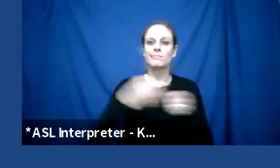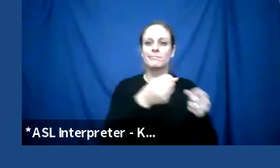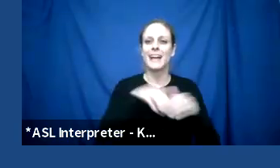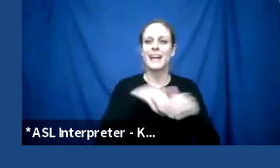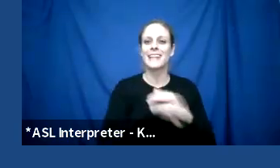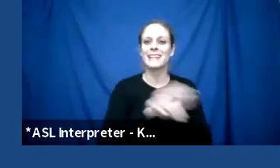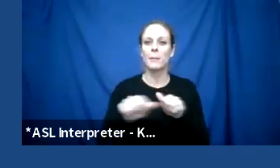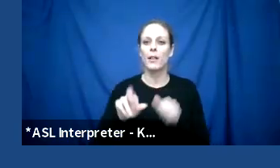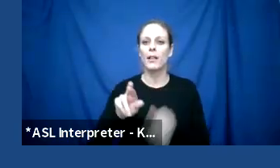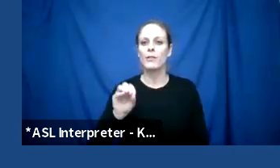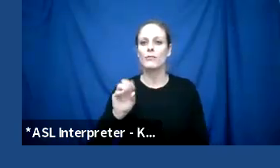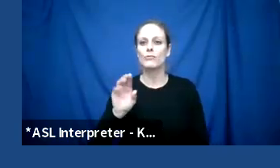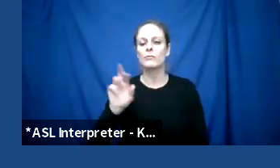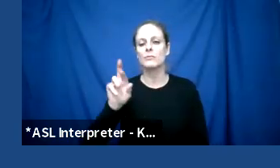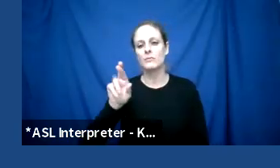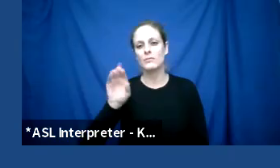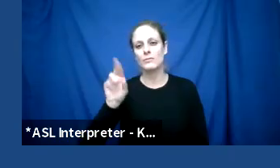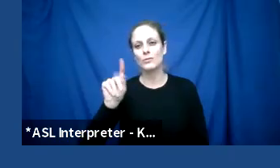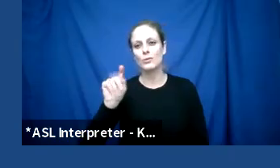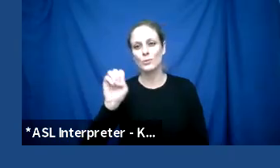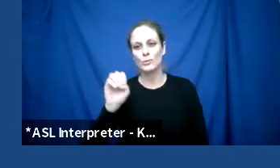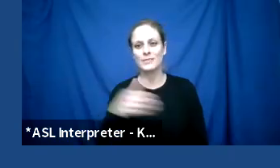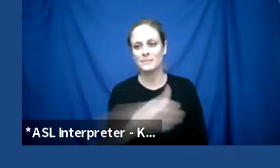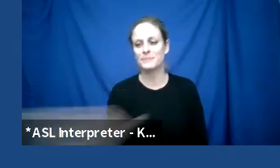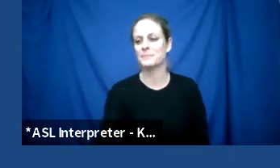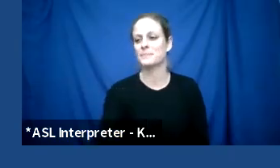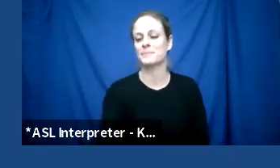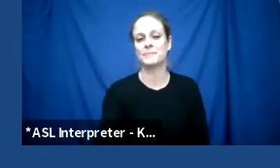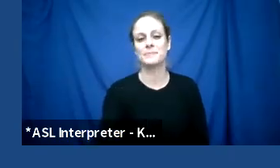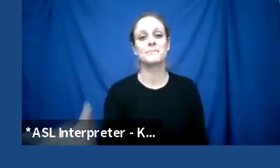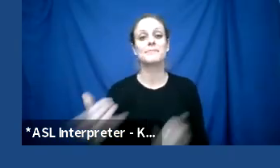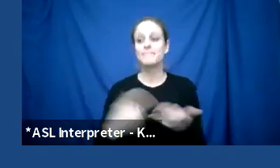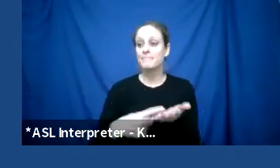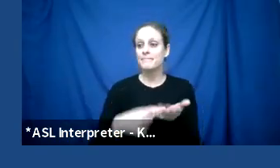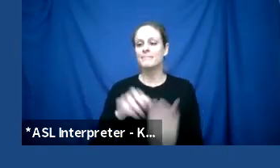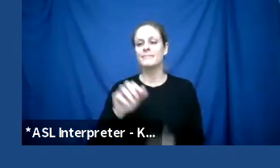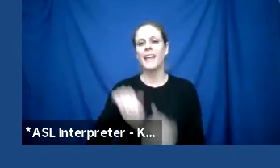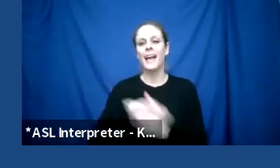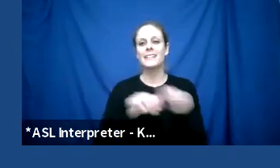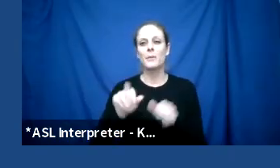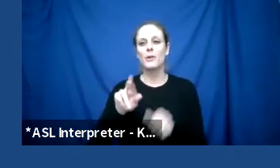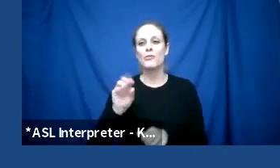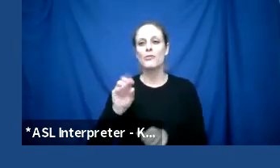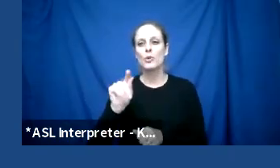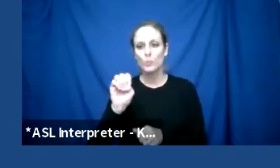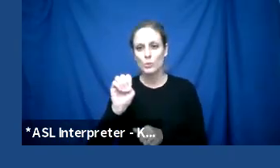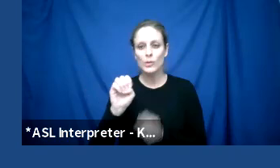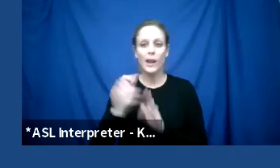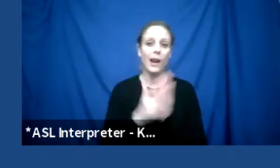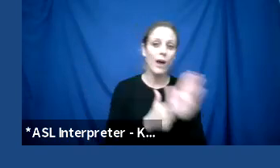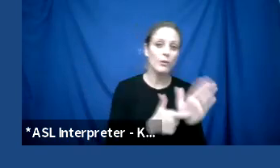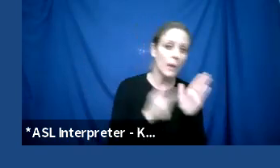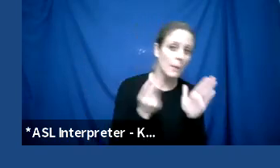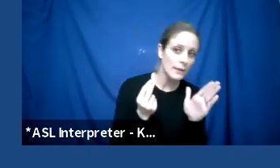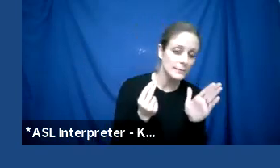Bill. So now we're going to talk a little bit about accessible routes, the requirements overall, and then we're going to talk about as